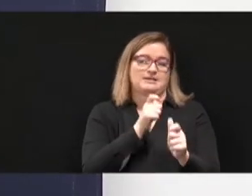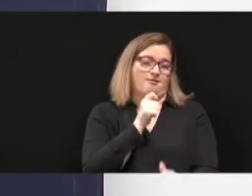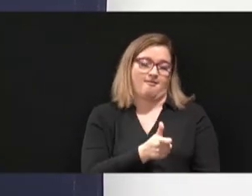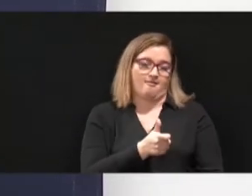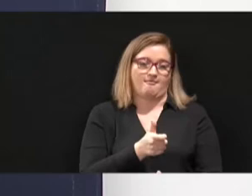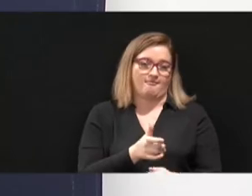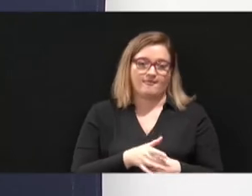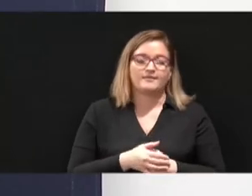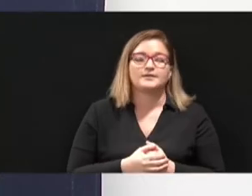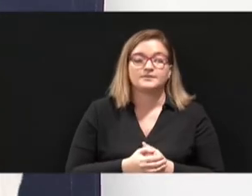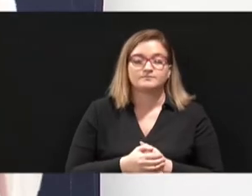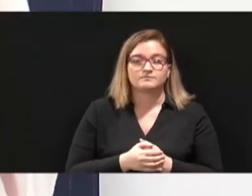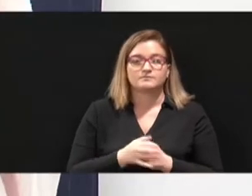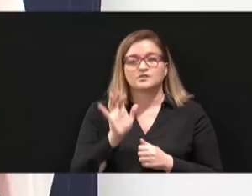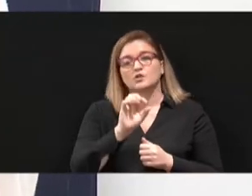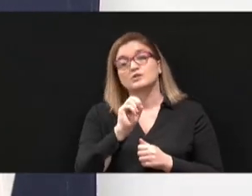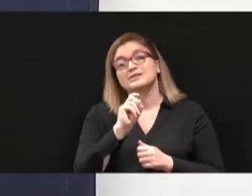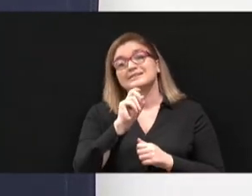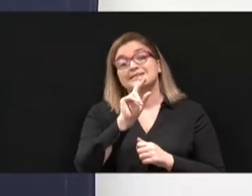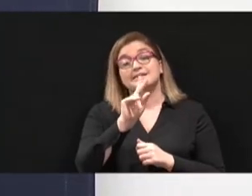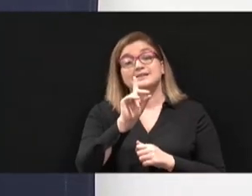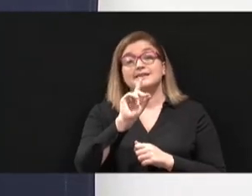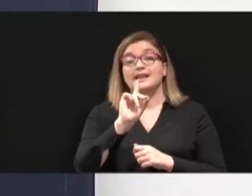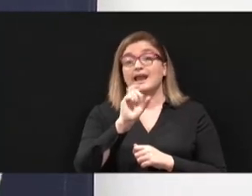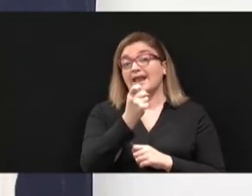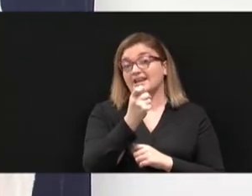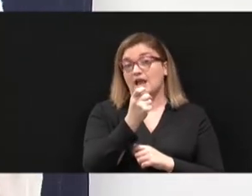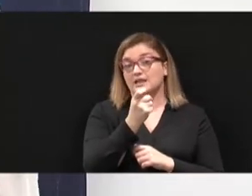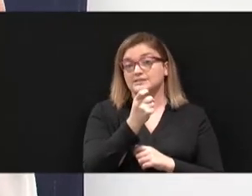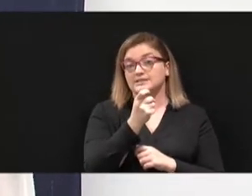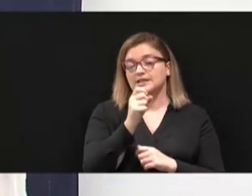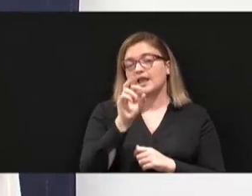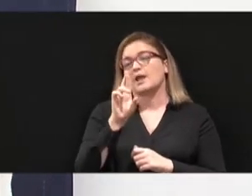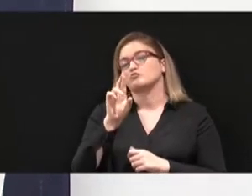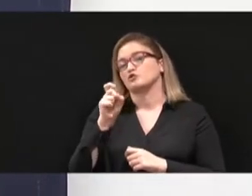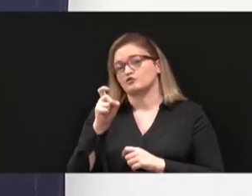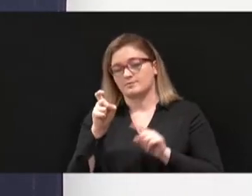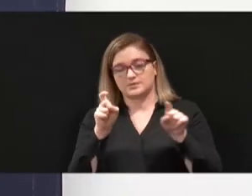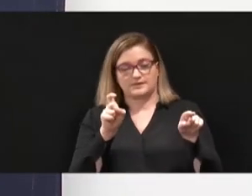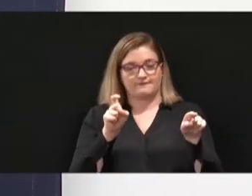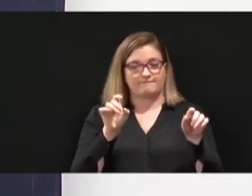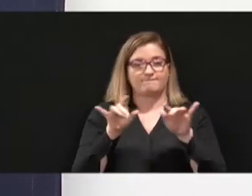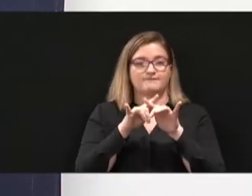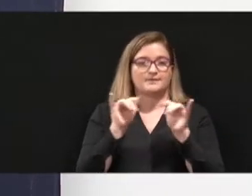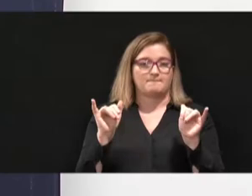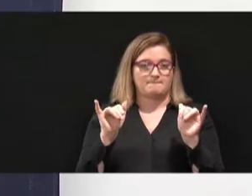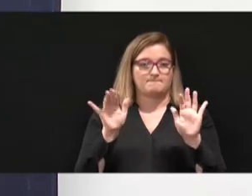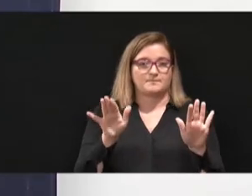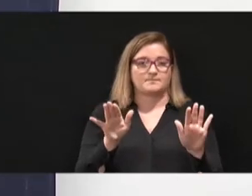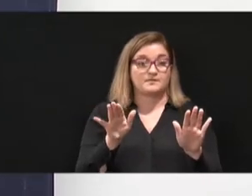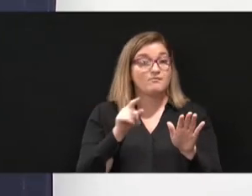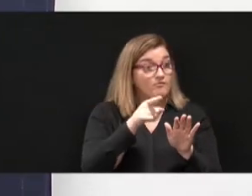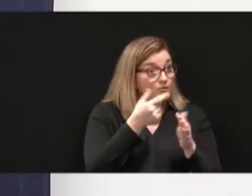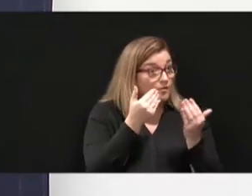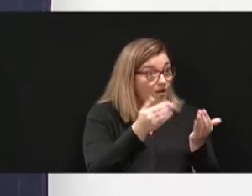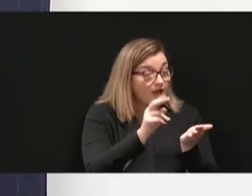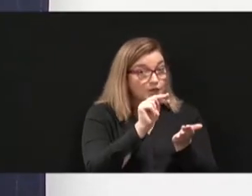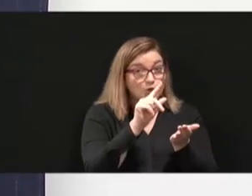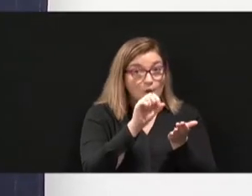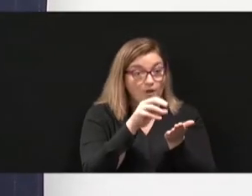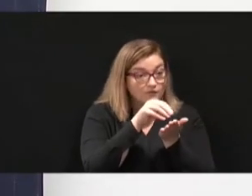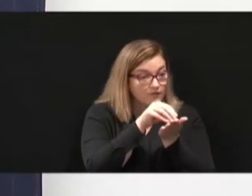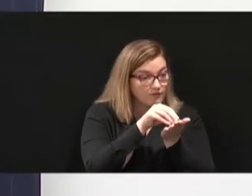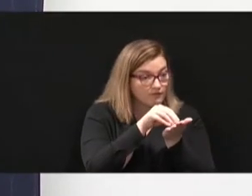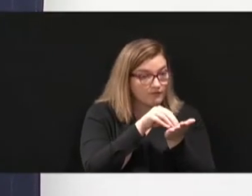it's diagnostic and prescriptive. In other words, the whole time we're teaching, we're writing little notes to say, okay, so enough children